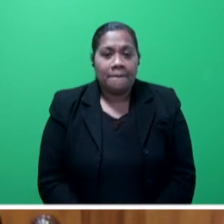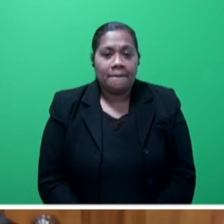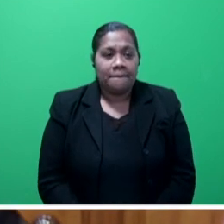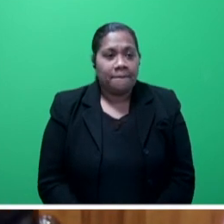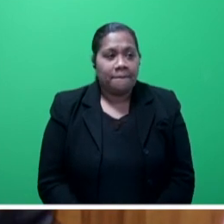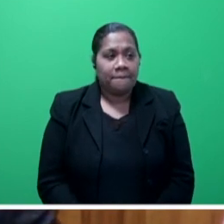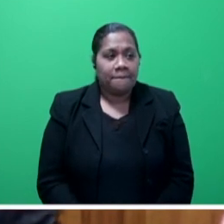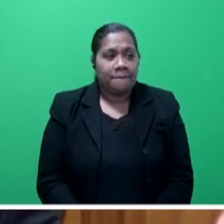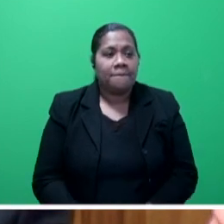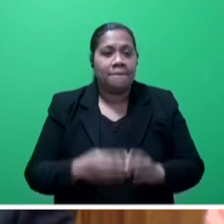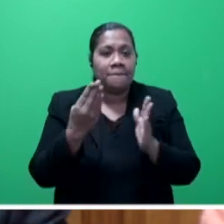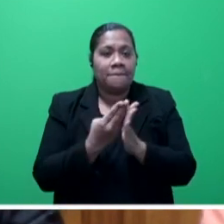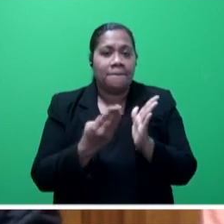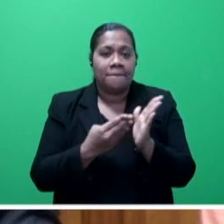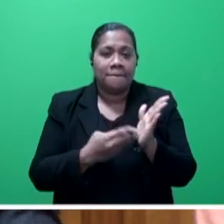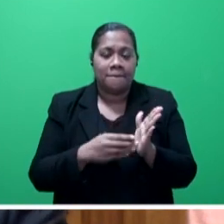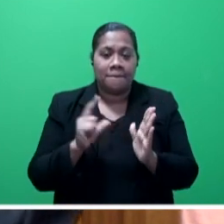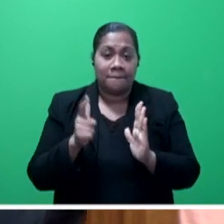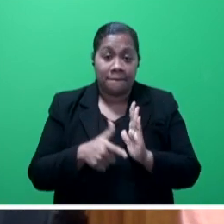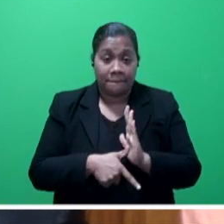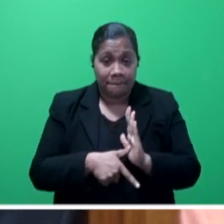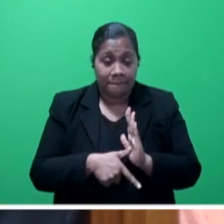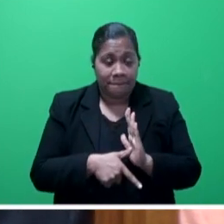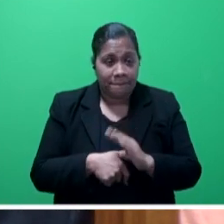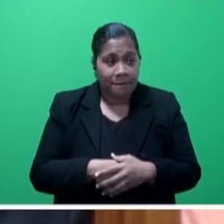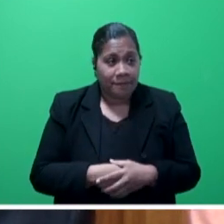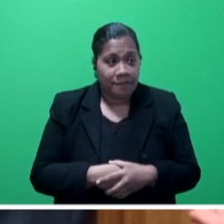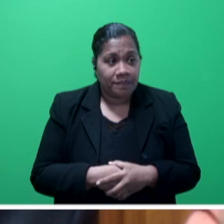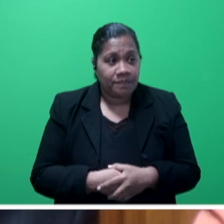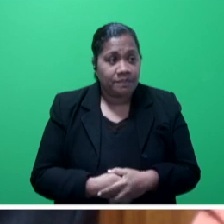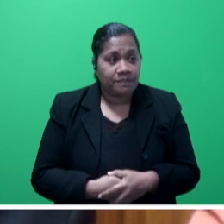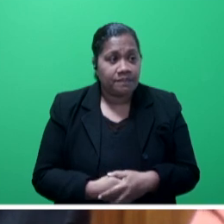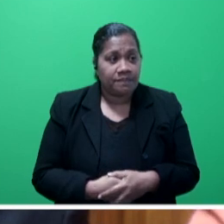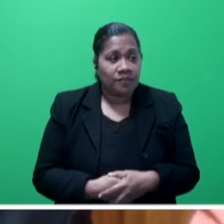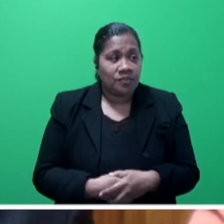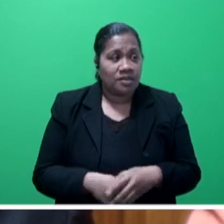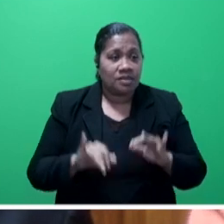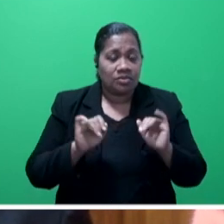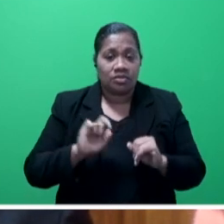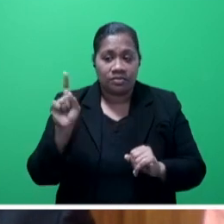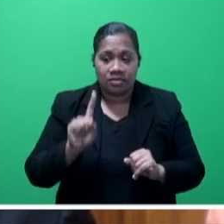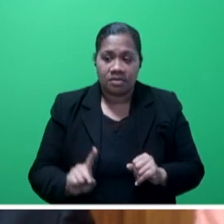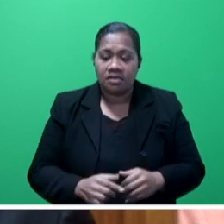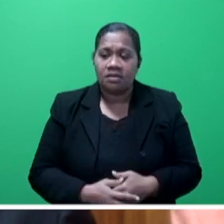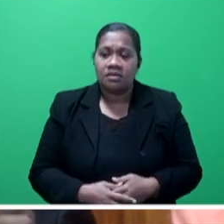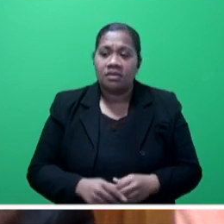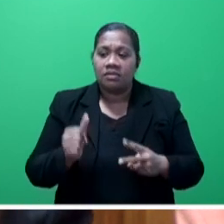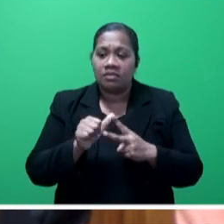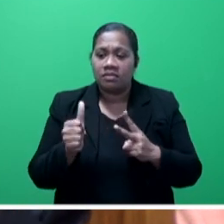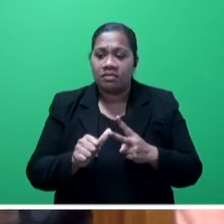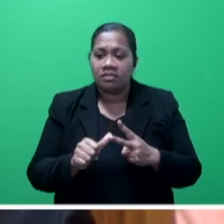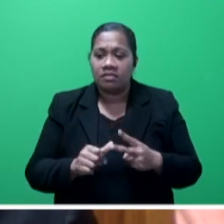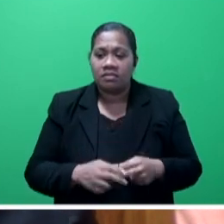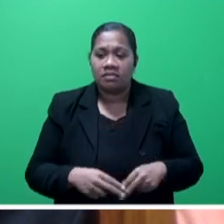the times. It is apt, it is appropriate, and it not only addresses the issues of today, it also sets Fiji on a course